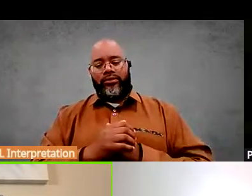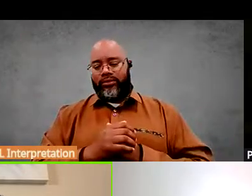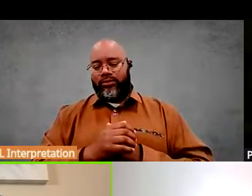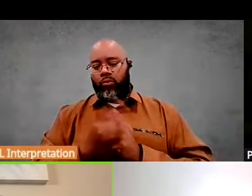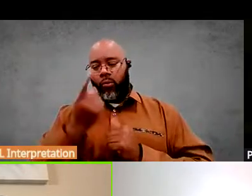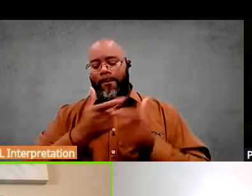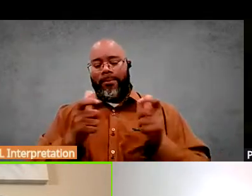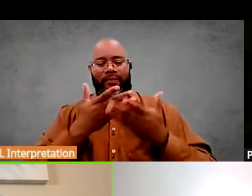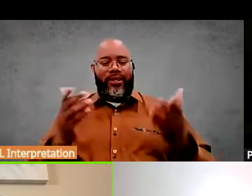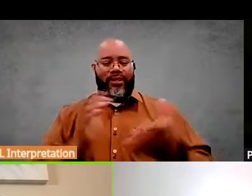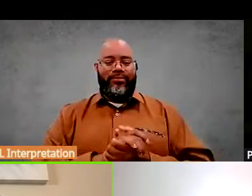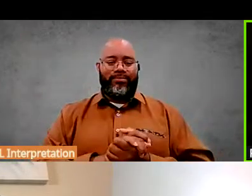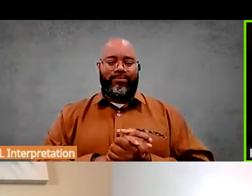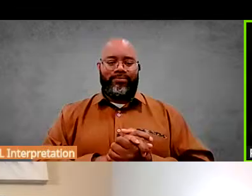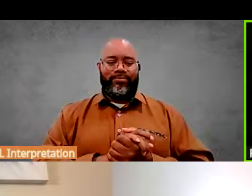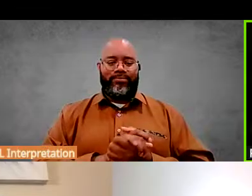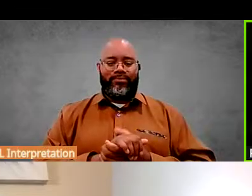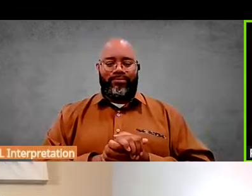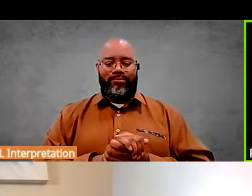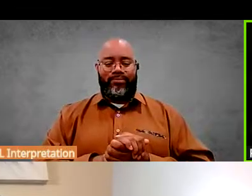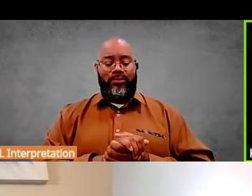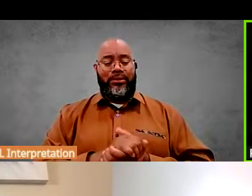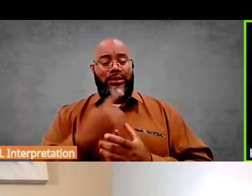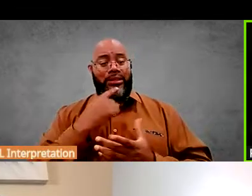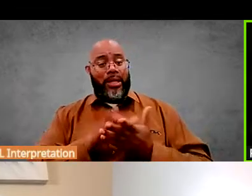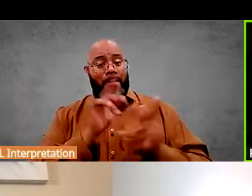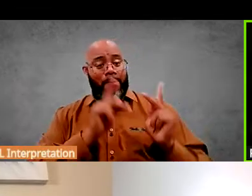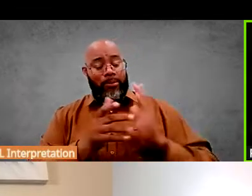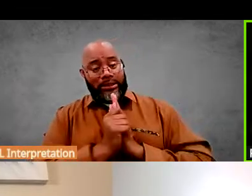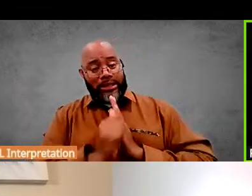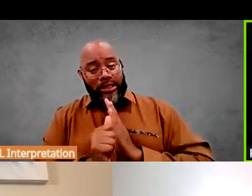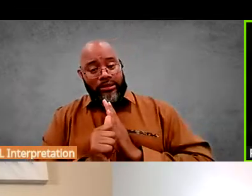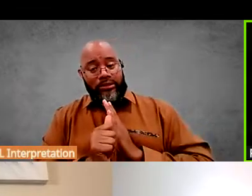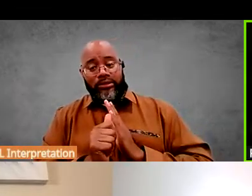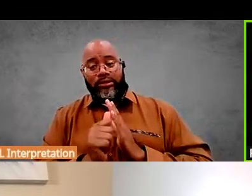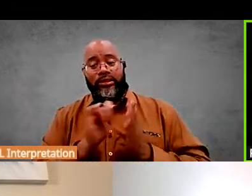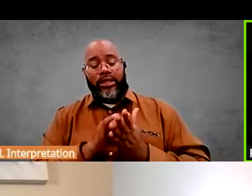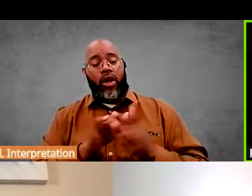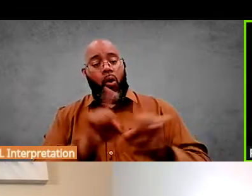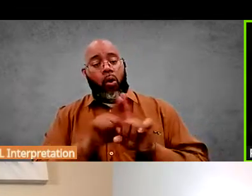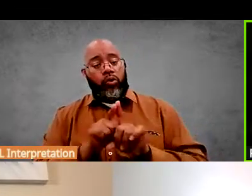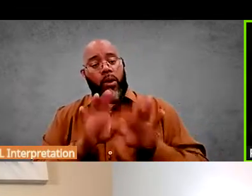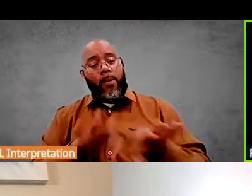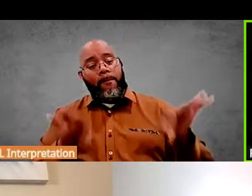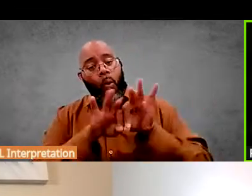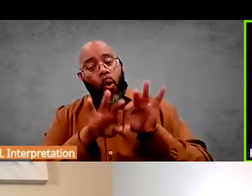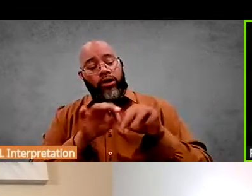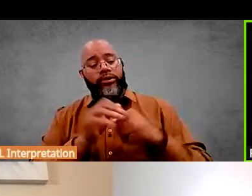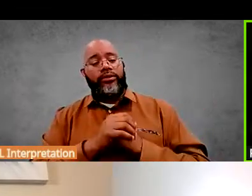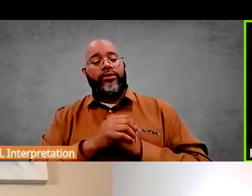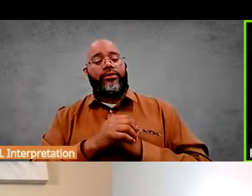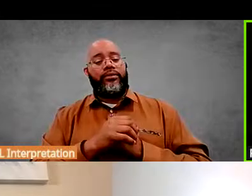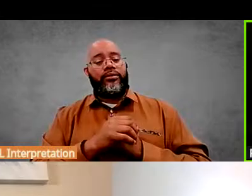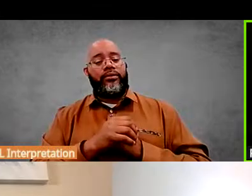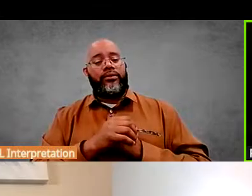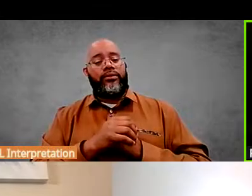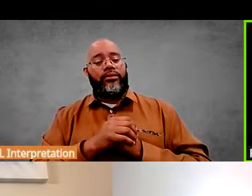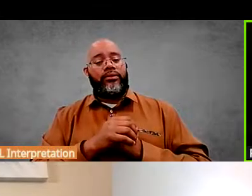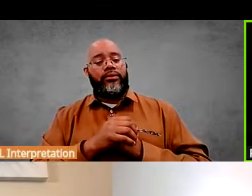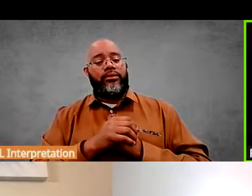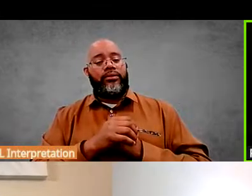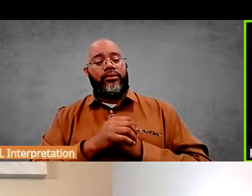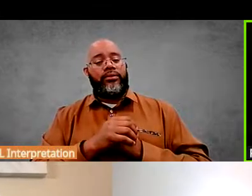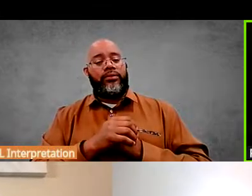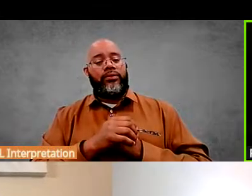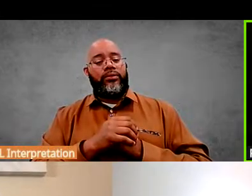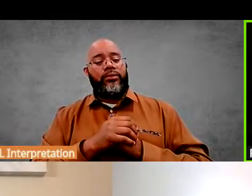big thing. And would you say with the people skills that it's also important to, because a few of you,